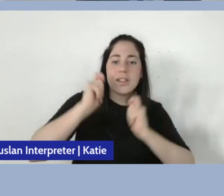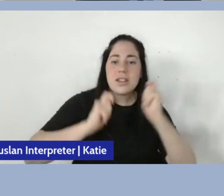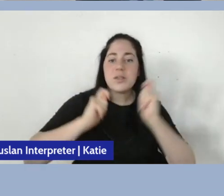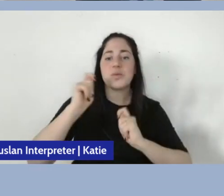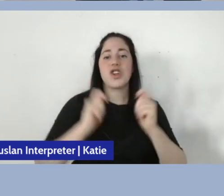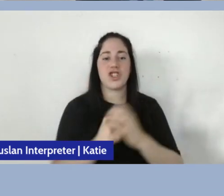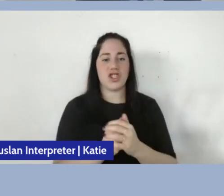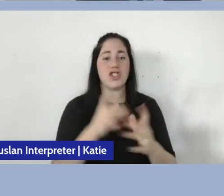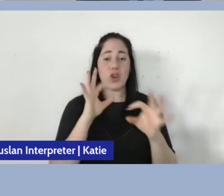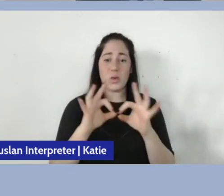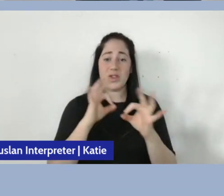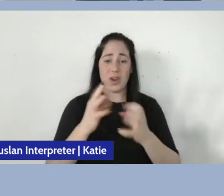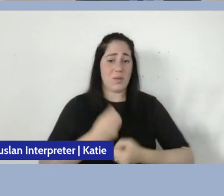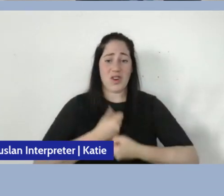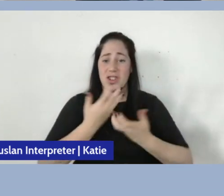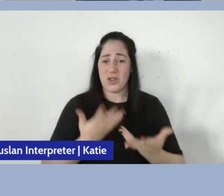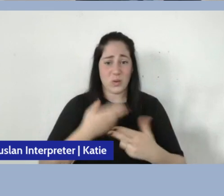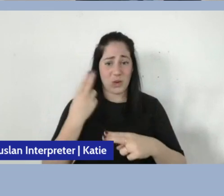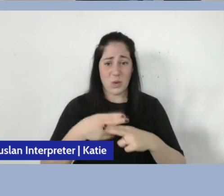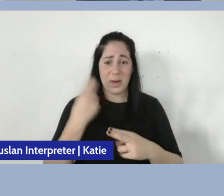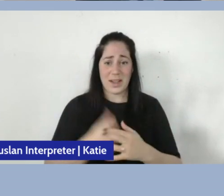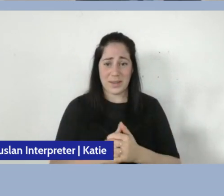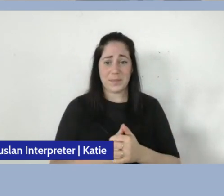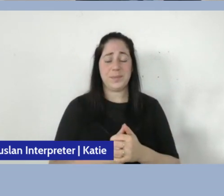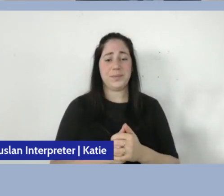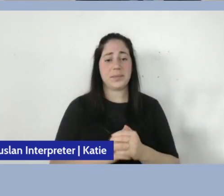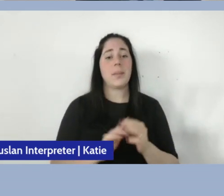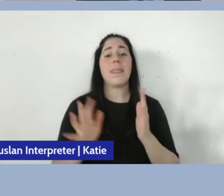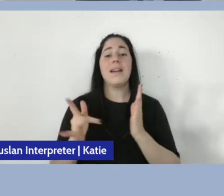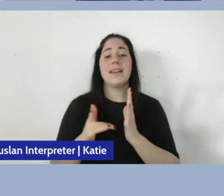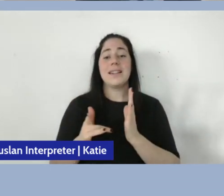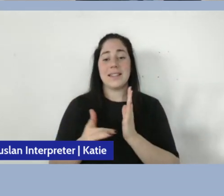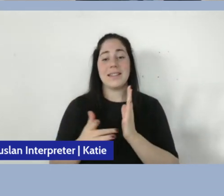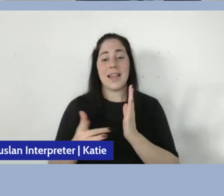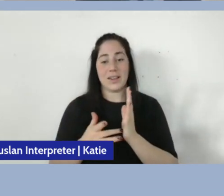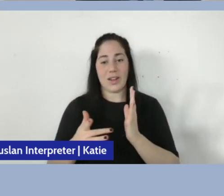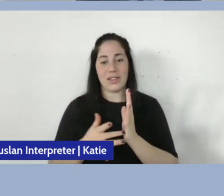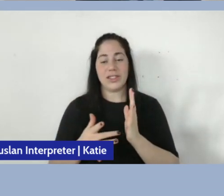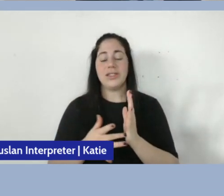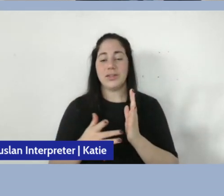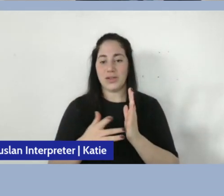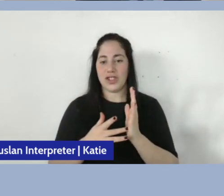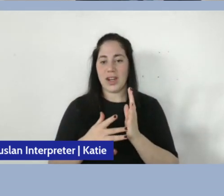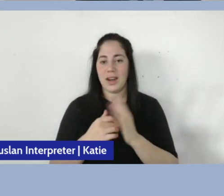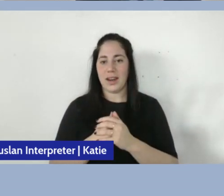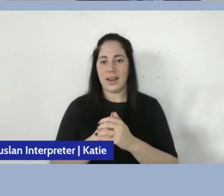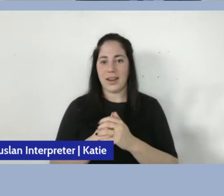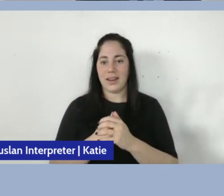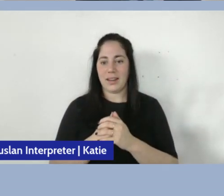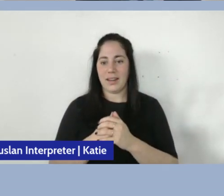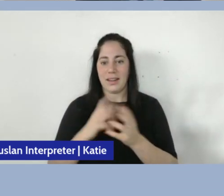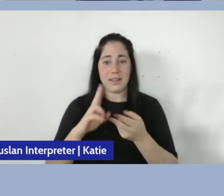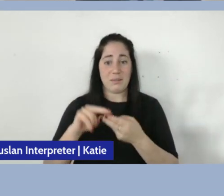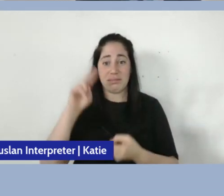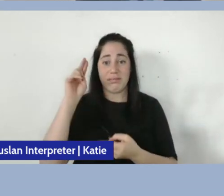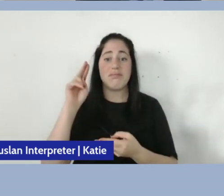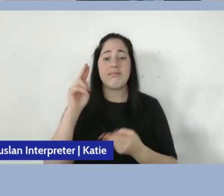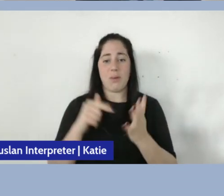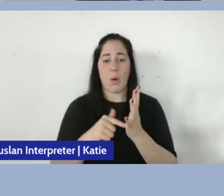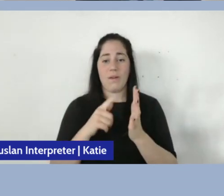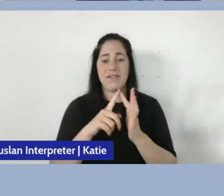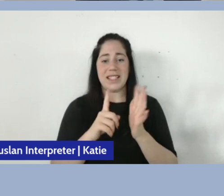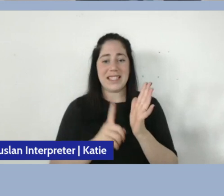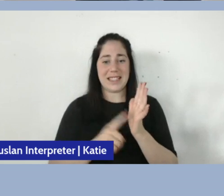challenges. Technology, and I think Eliza already mentioned this, so the increasing use of telehealth